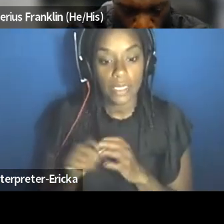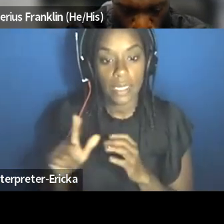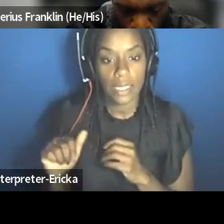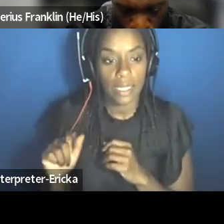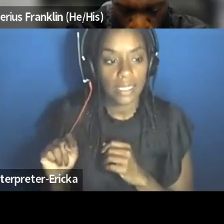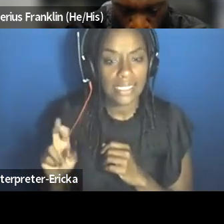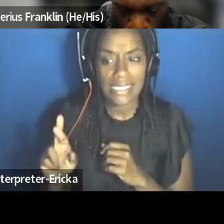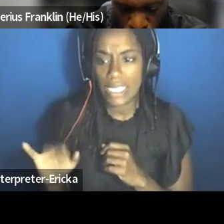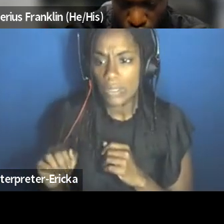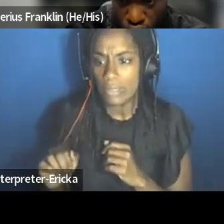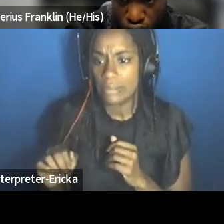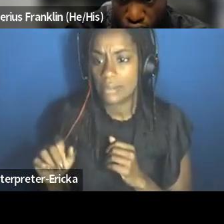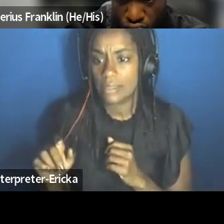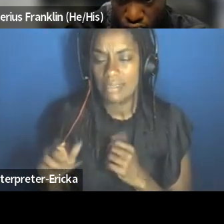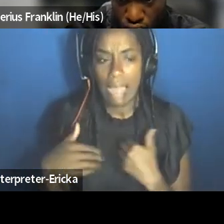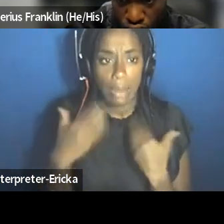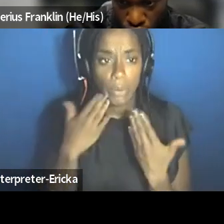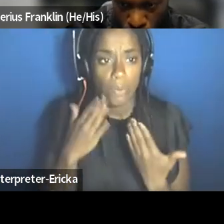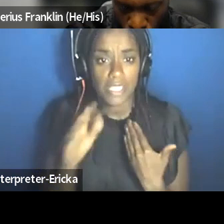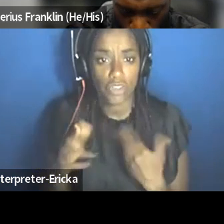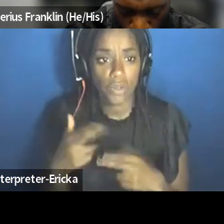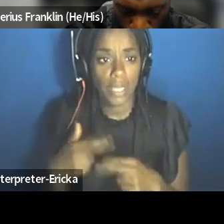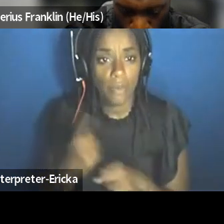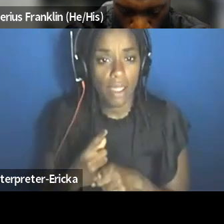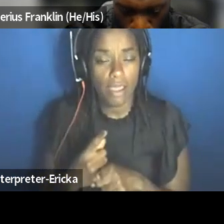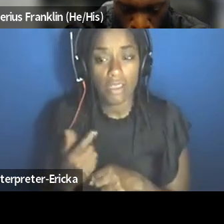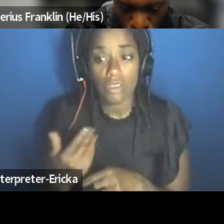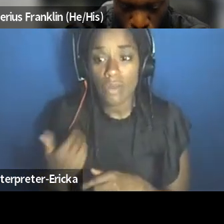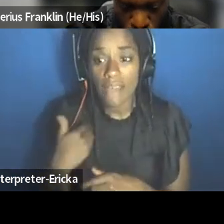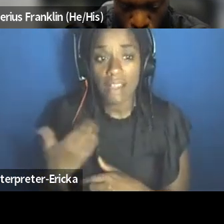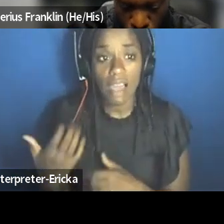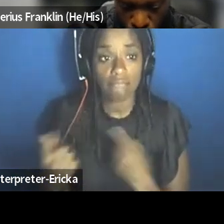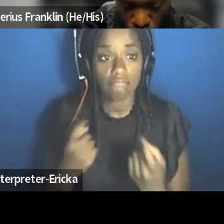know if I'm saying your name right. You have a lot of questions about housing. Would you mind